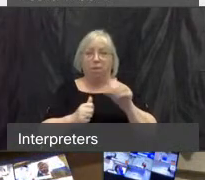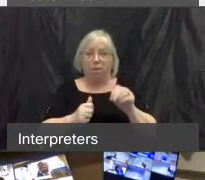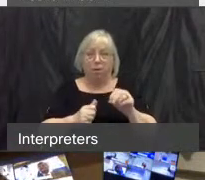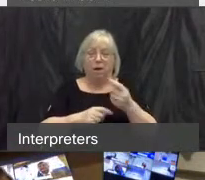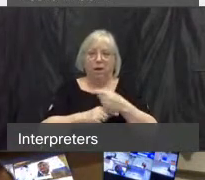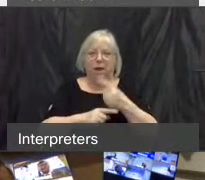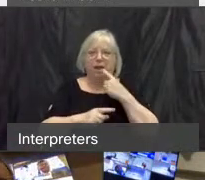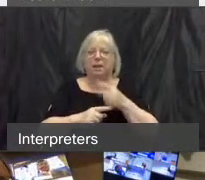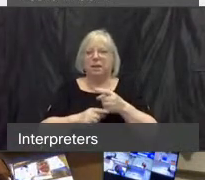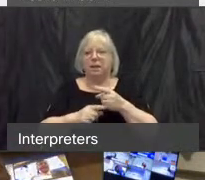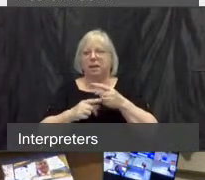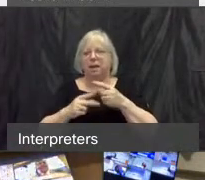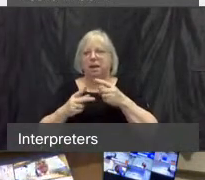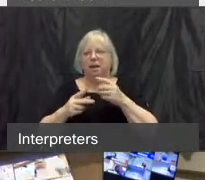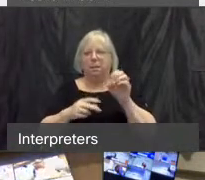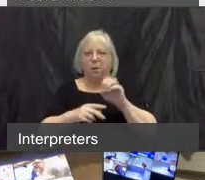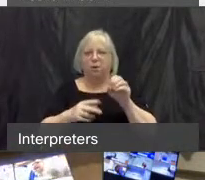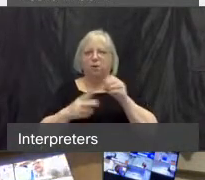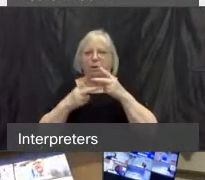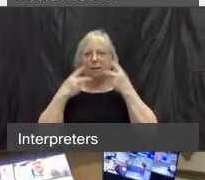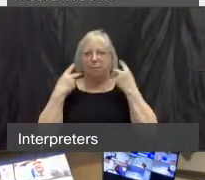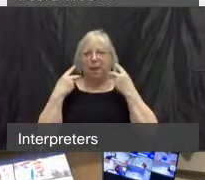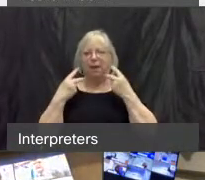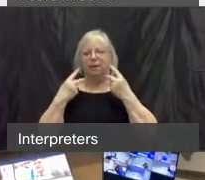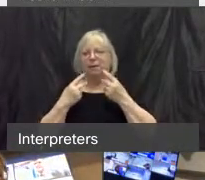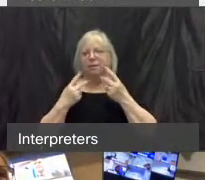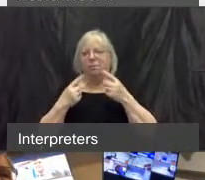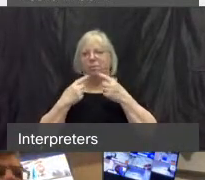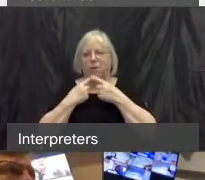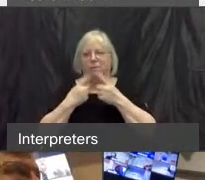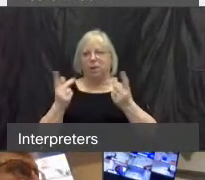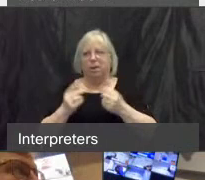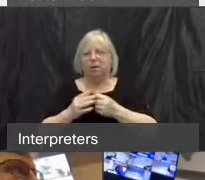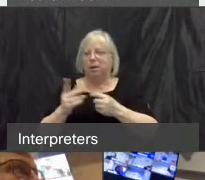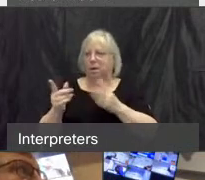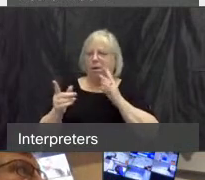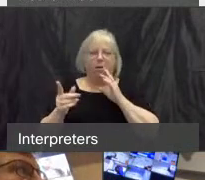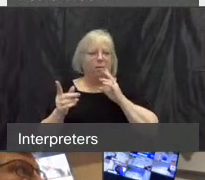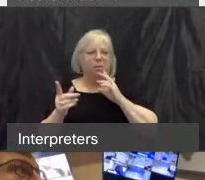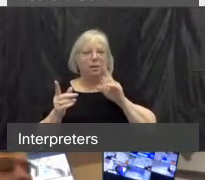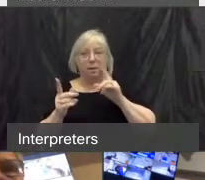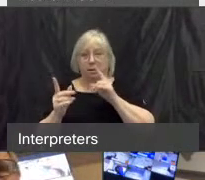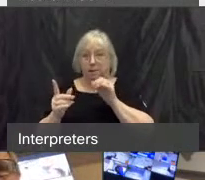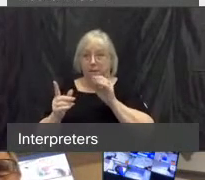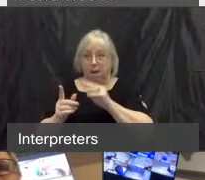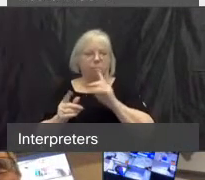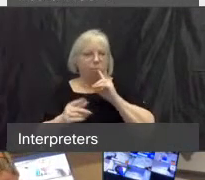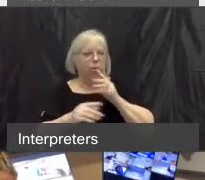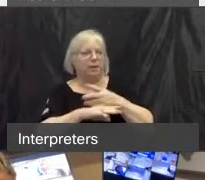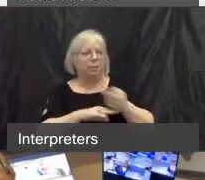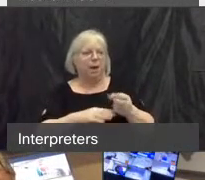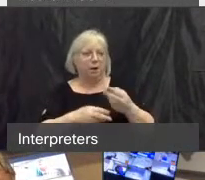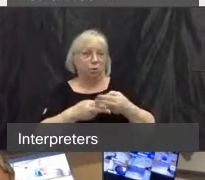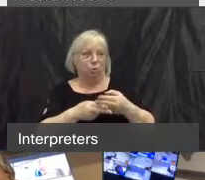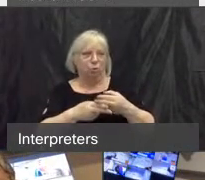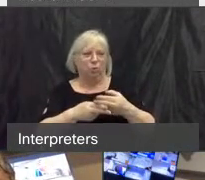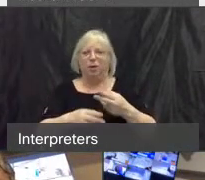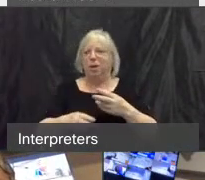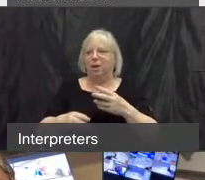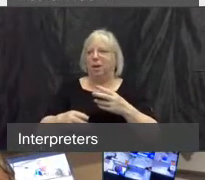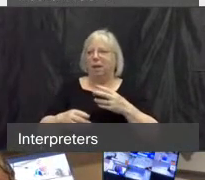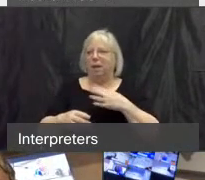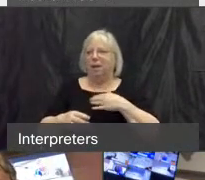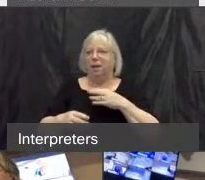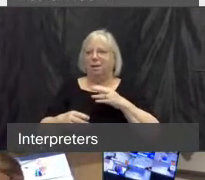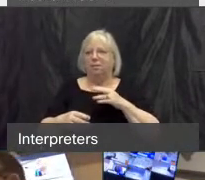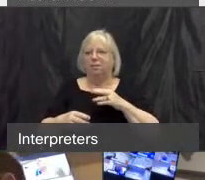and I don't have the exact date in front of me, but pretty soon. Okay. Well, and my it was question April the- is,